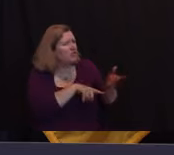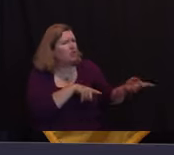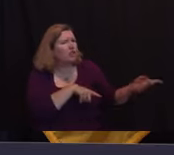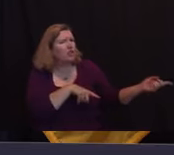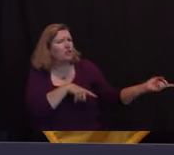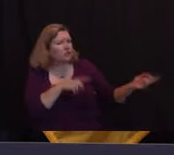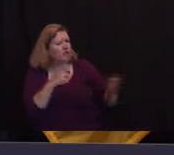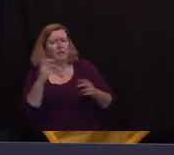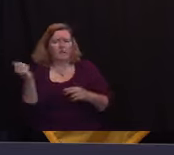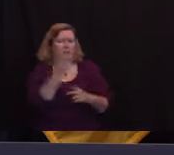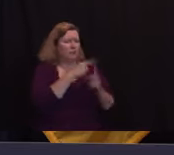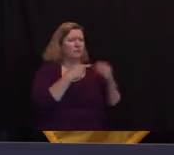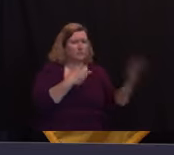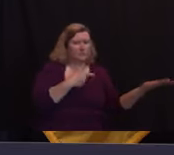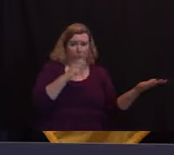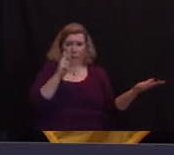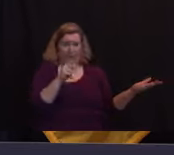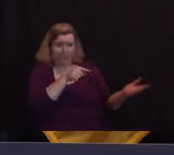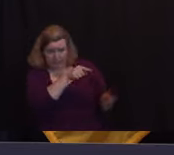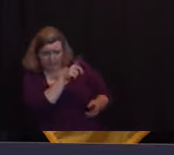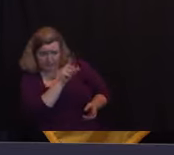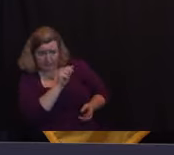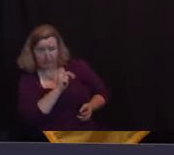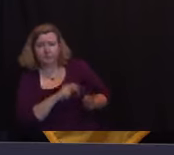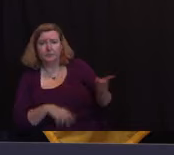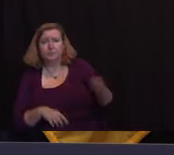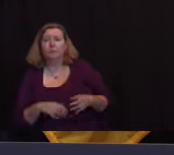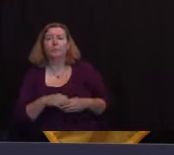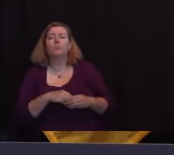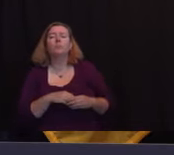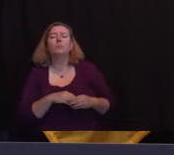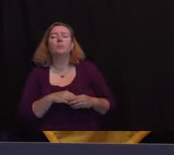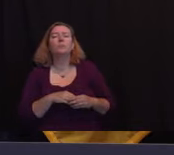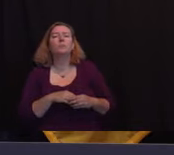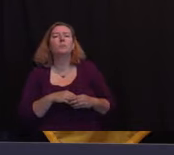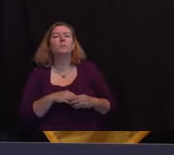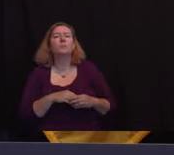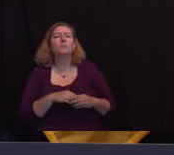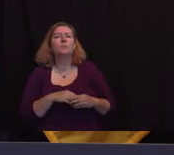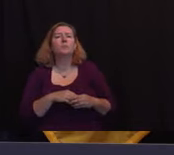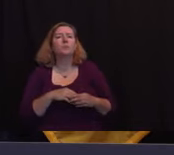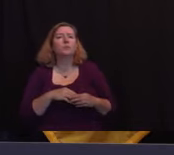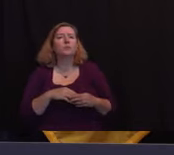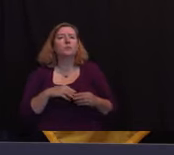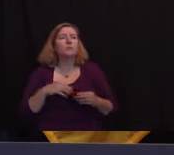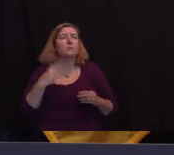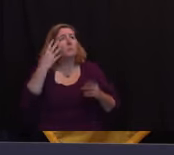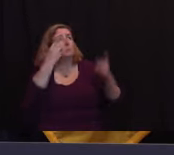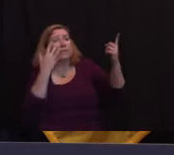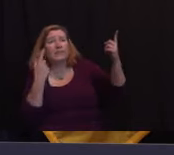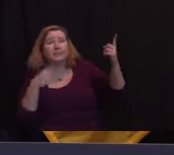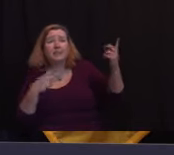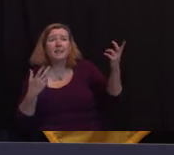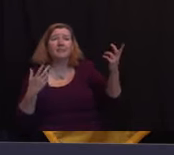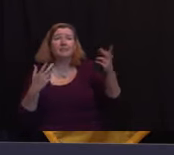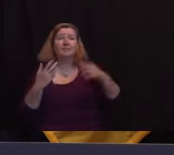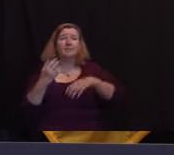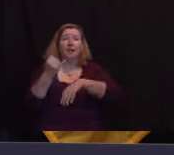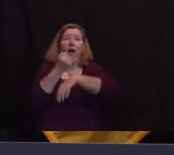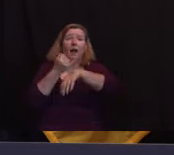sure. And not surprisingly, particularly if we keep having days like this one or the weekend, Island Beach State Park is a